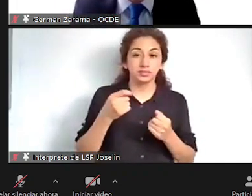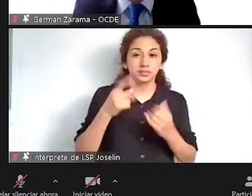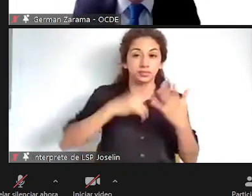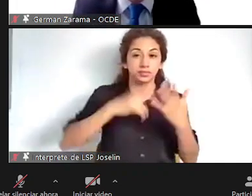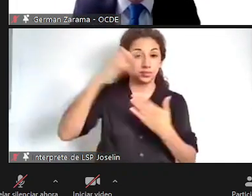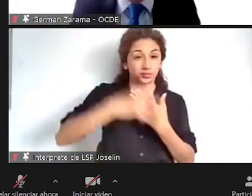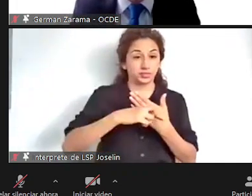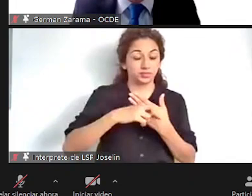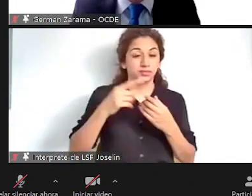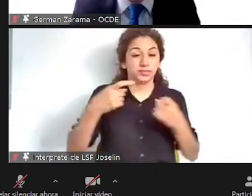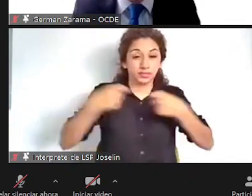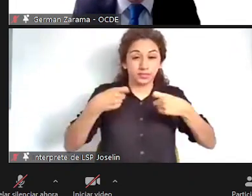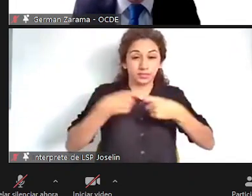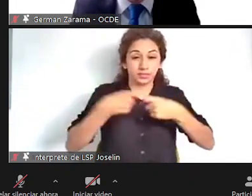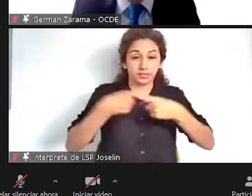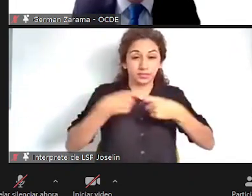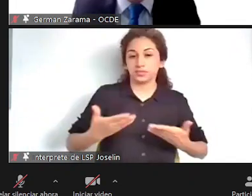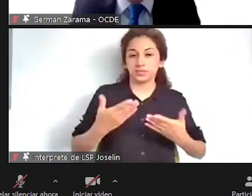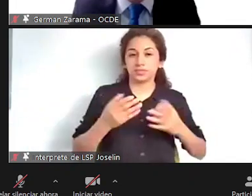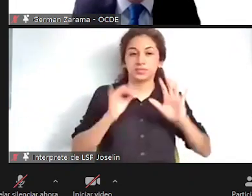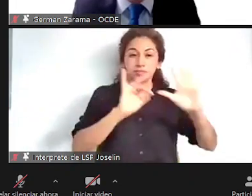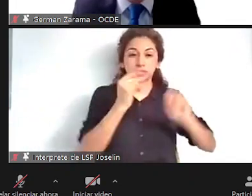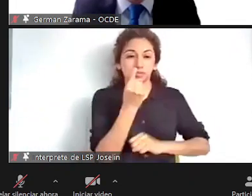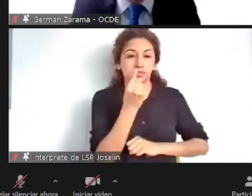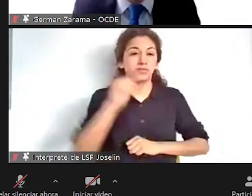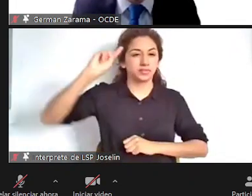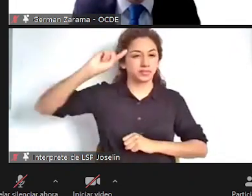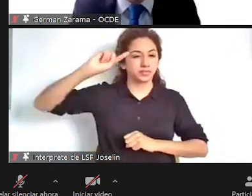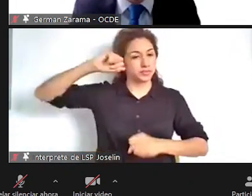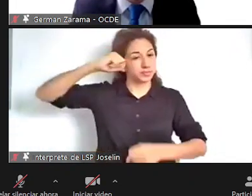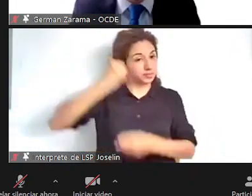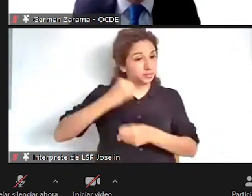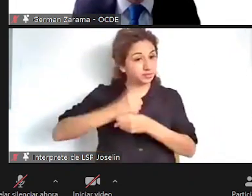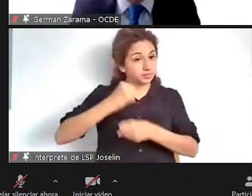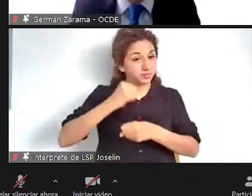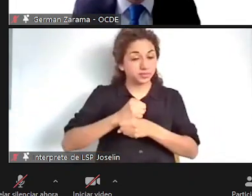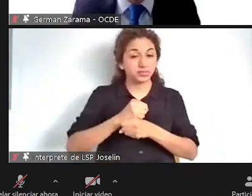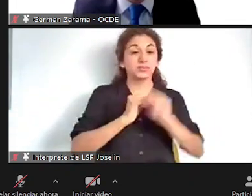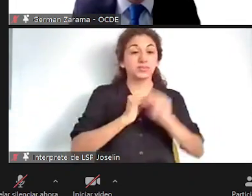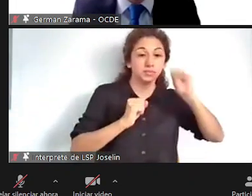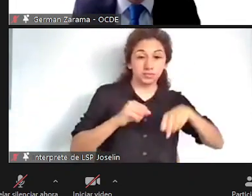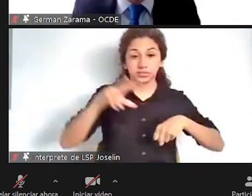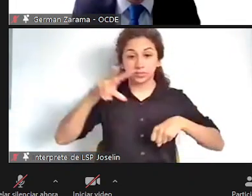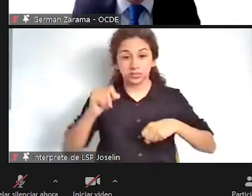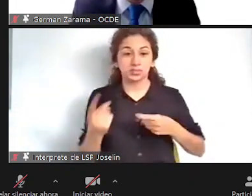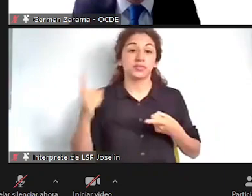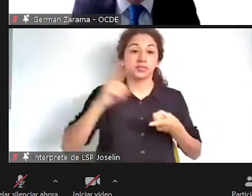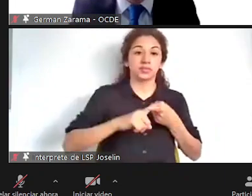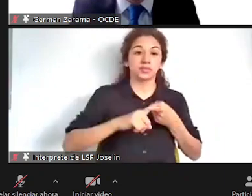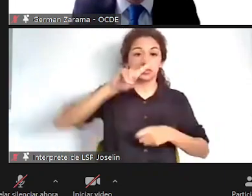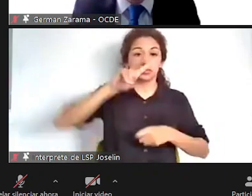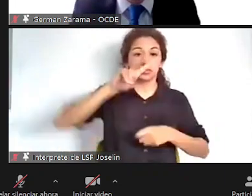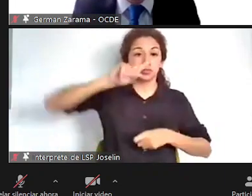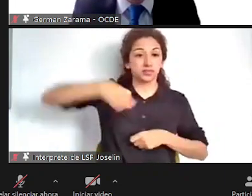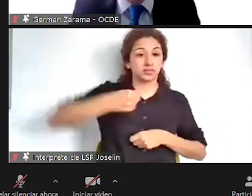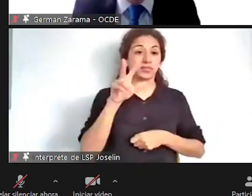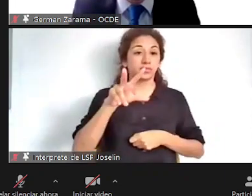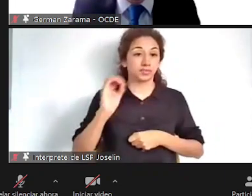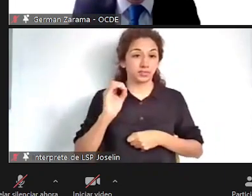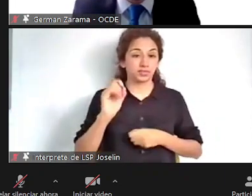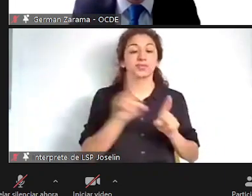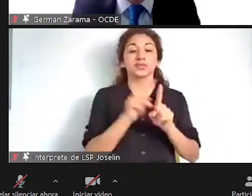support this strength the energy transition we can generate more than seven million qualified and non-qualified jobs up to